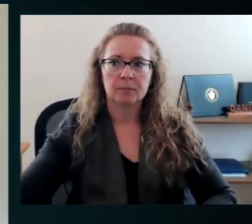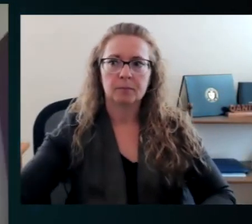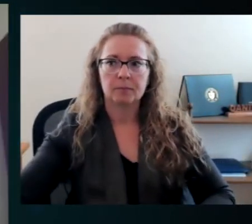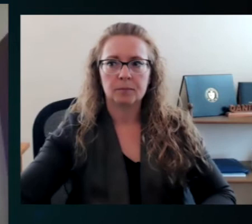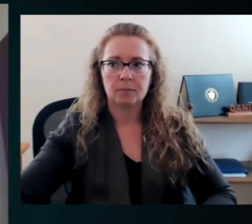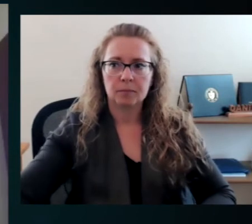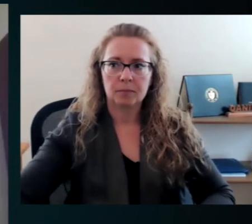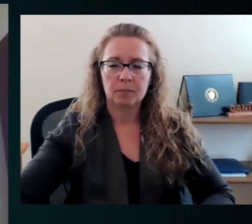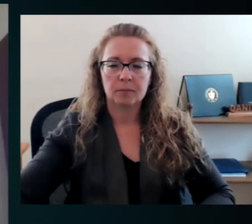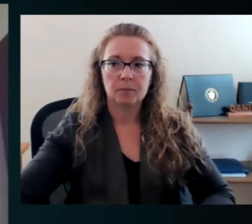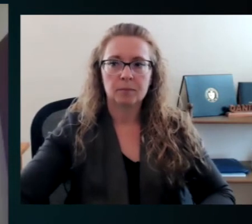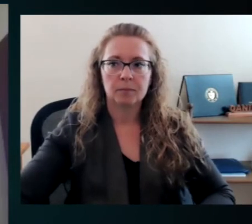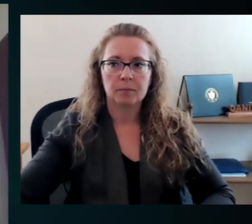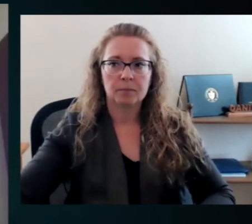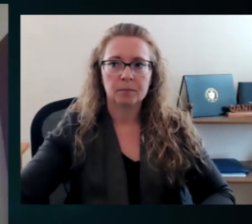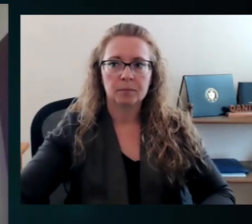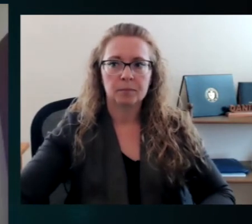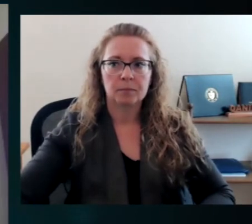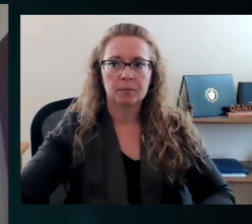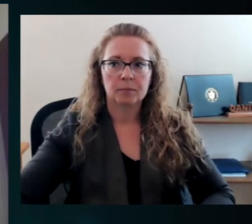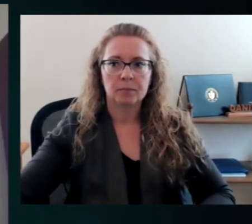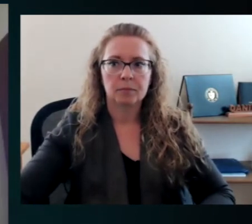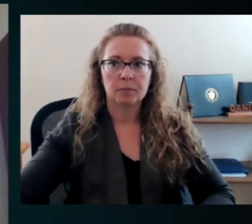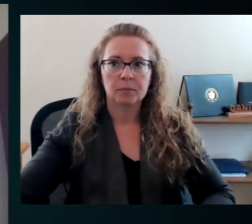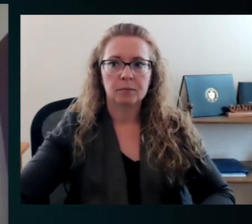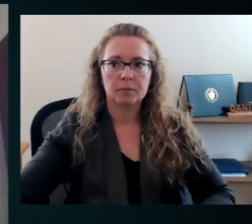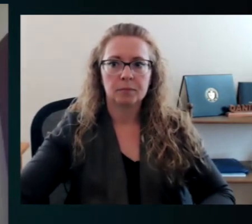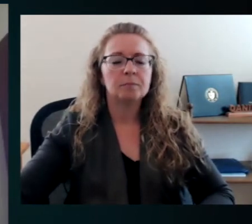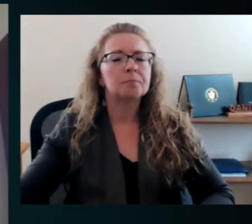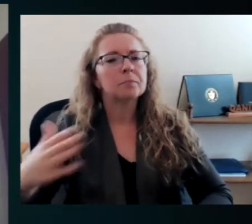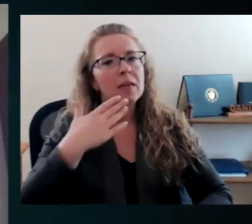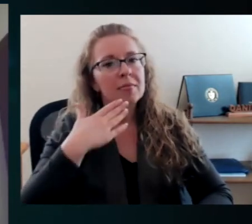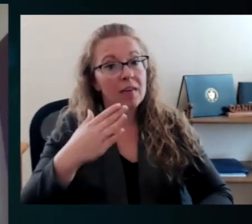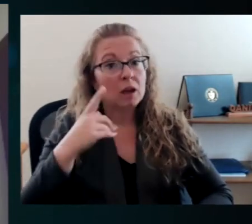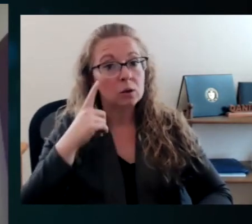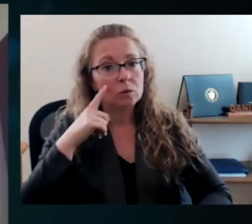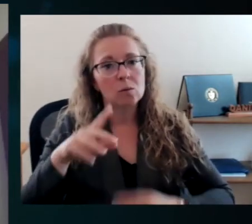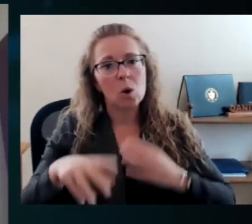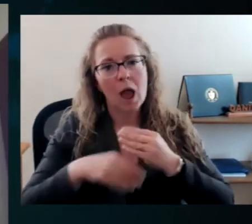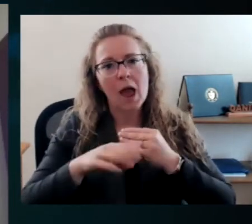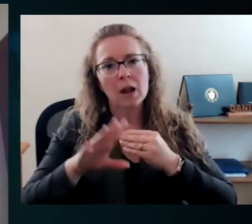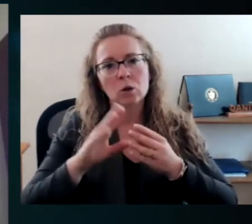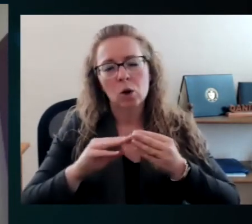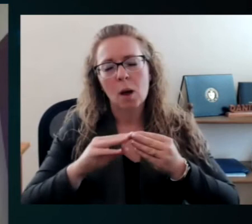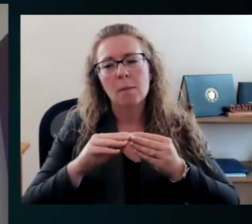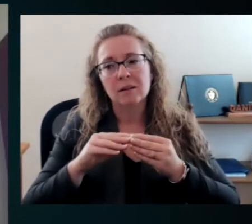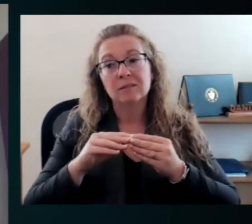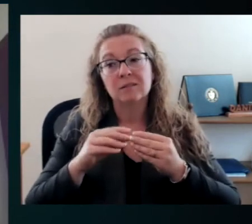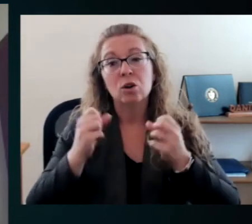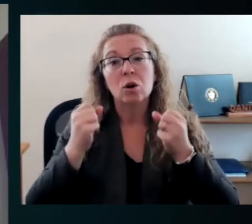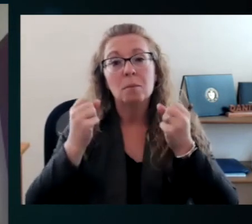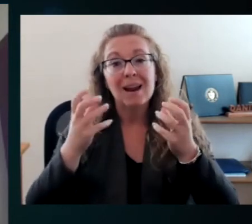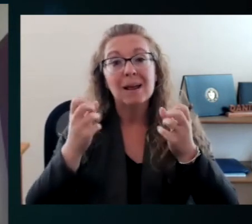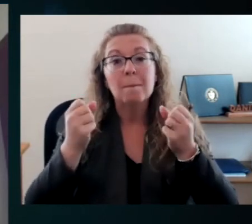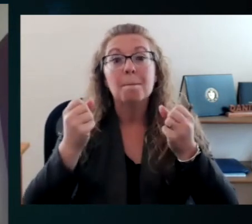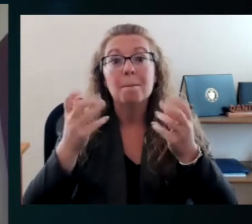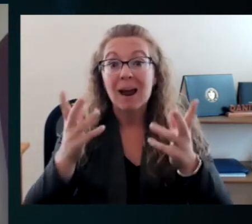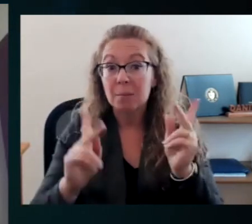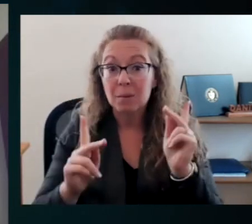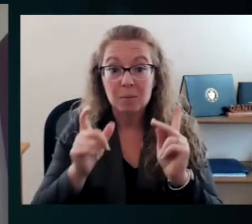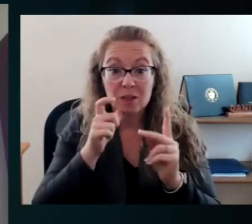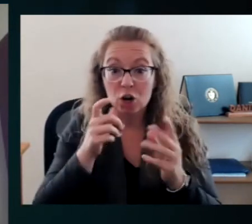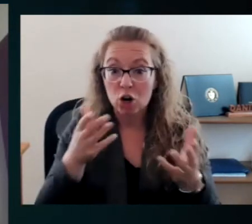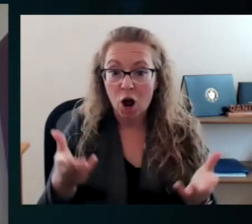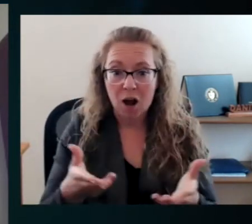Thank you for adding to that. Yeah, I think this does draw our attention to the many people that aren't here and present and able